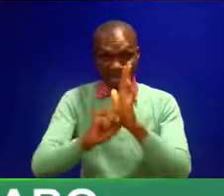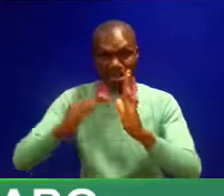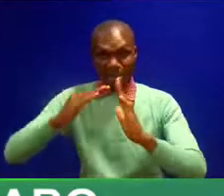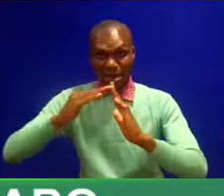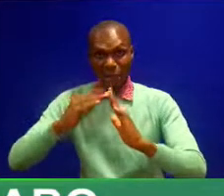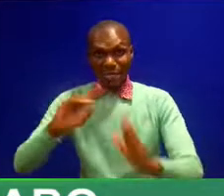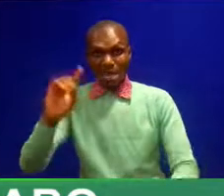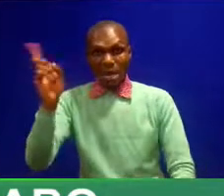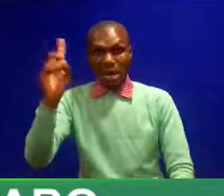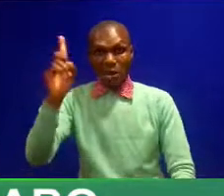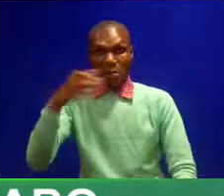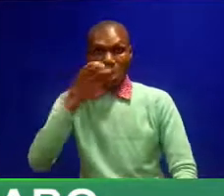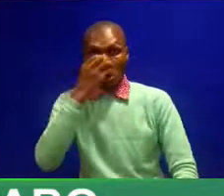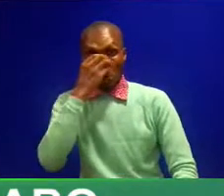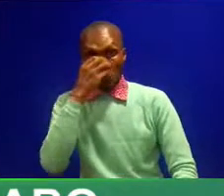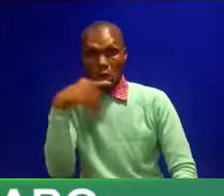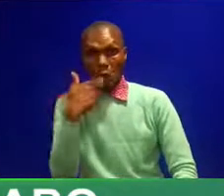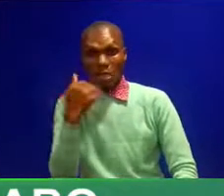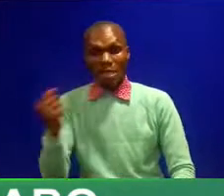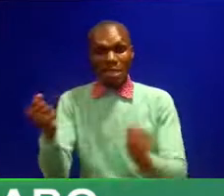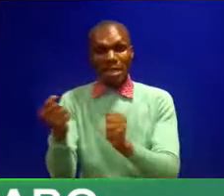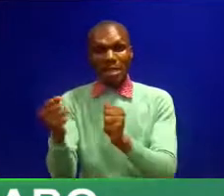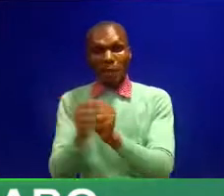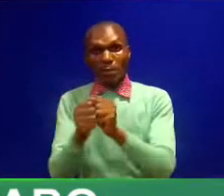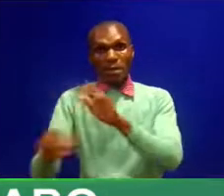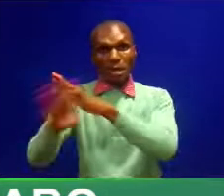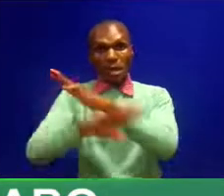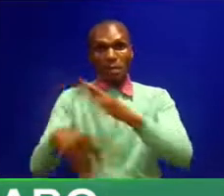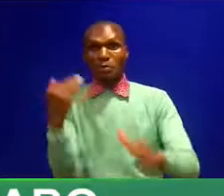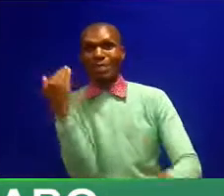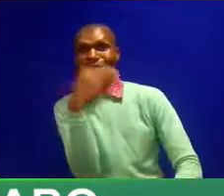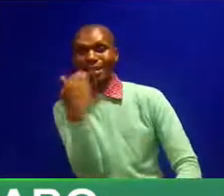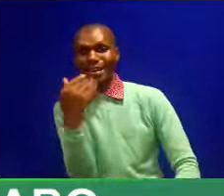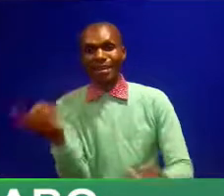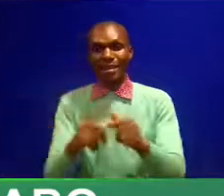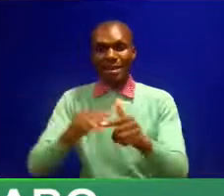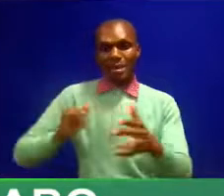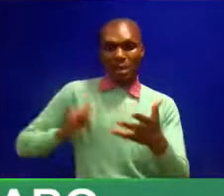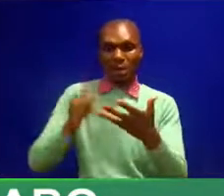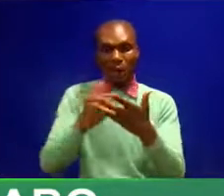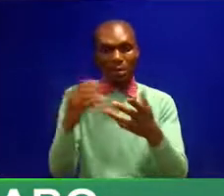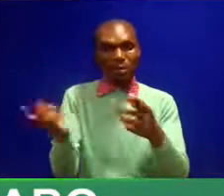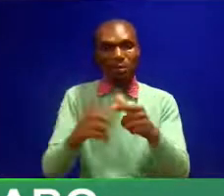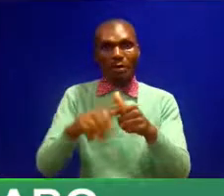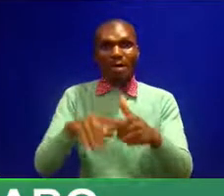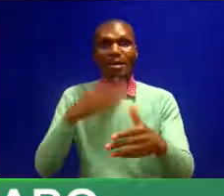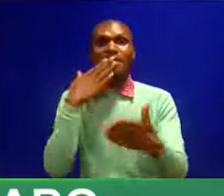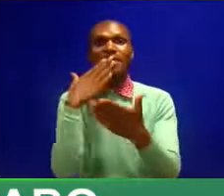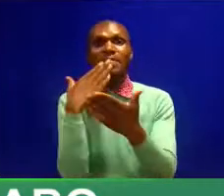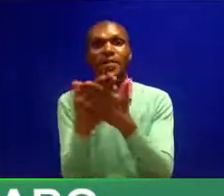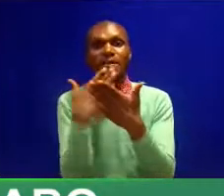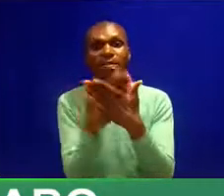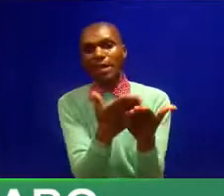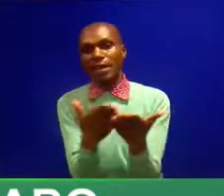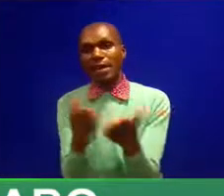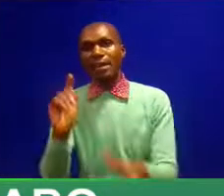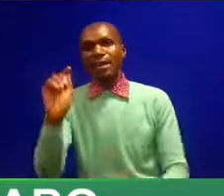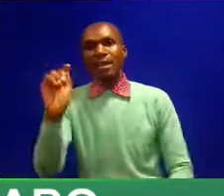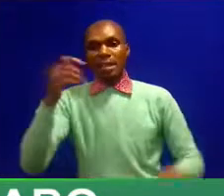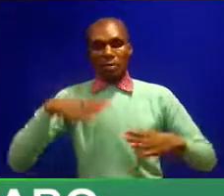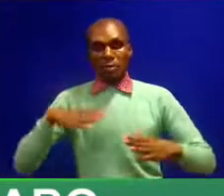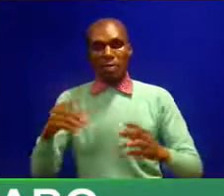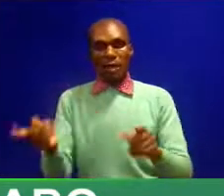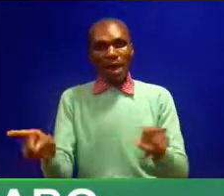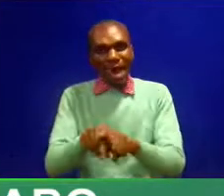mucho Nairobi Ruto yorenga mono mokonyo yeriga digashawa omurugiyo ye nigo abagagwa kangambya mono asaba Kenya